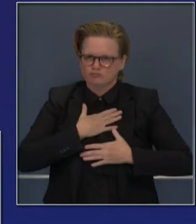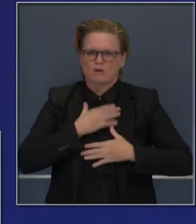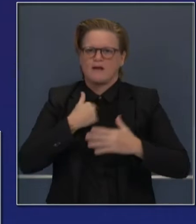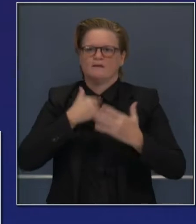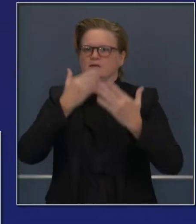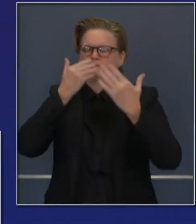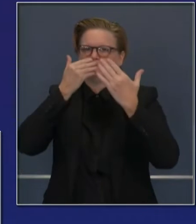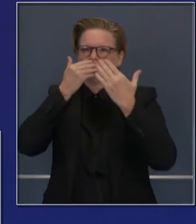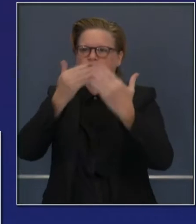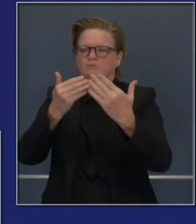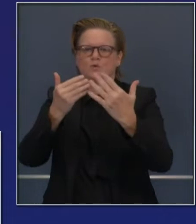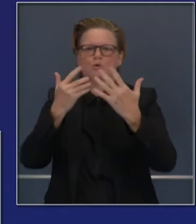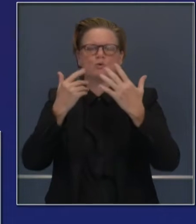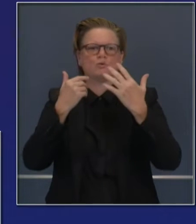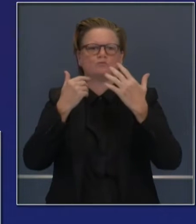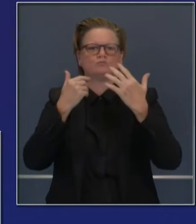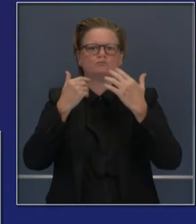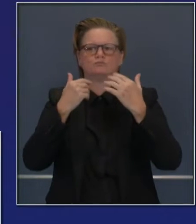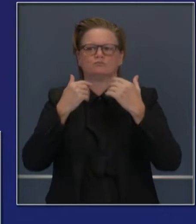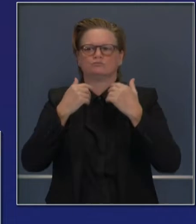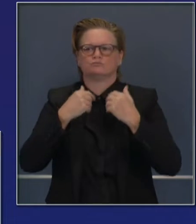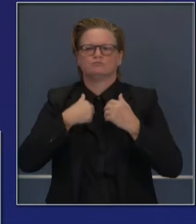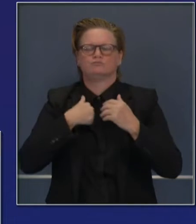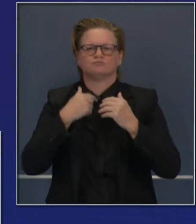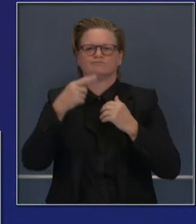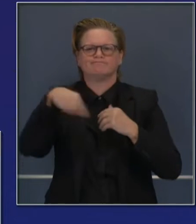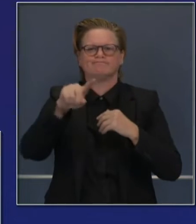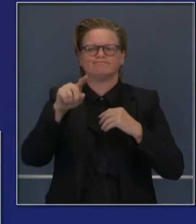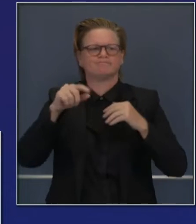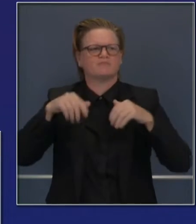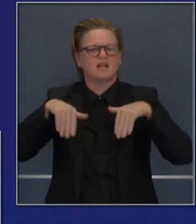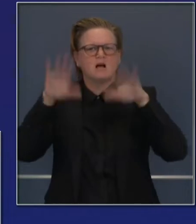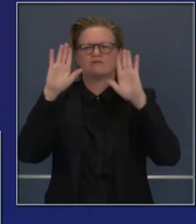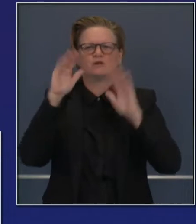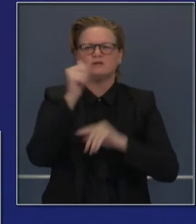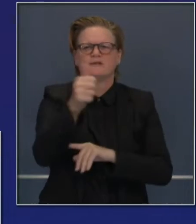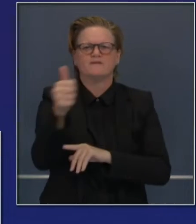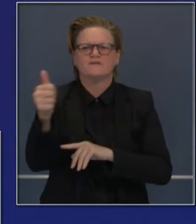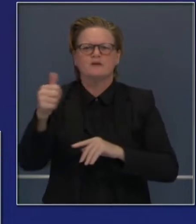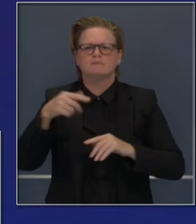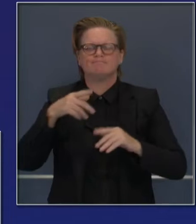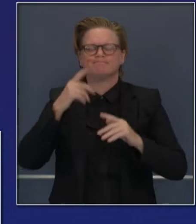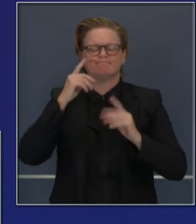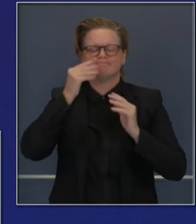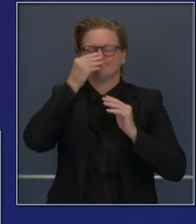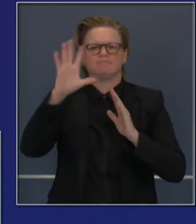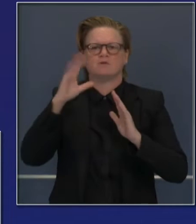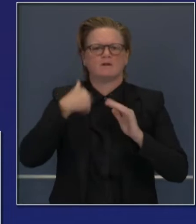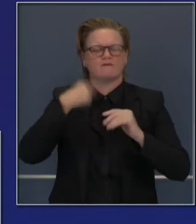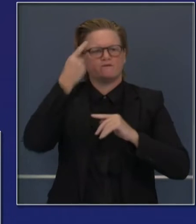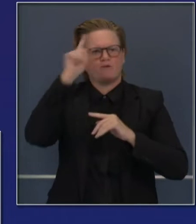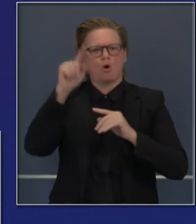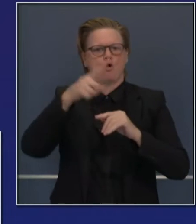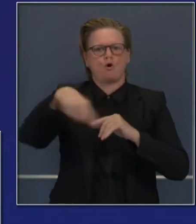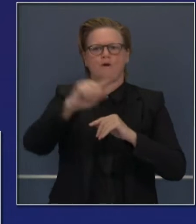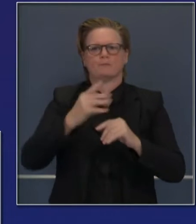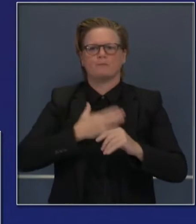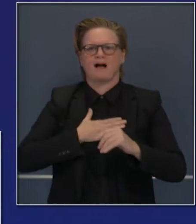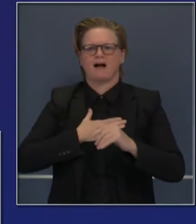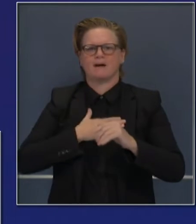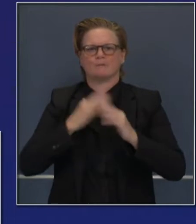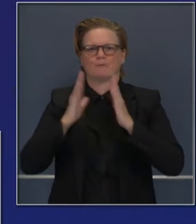selfless and sacrificing so much on all of our behalfs during this very, very challenging and difficult time. So that's